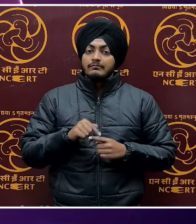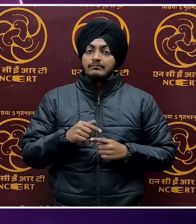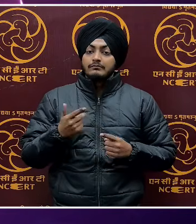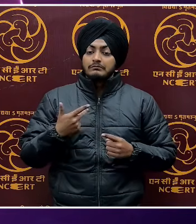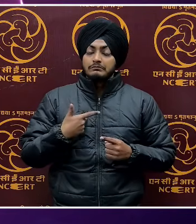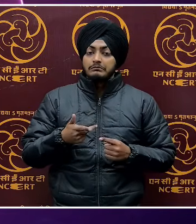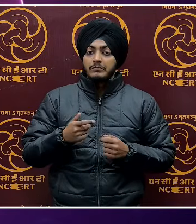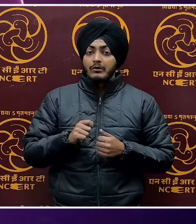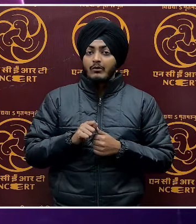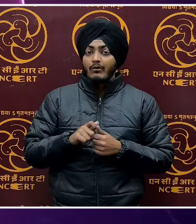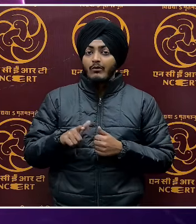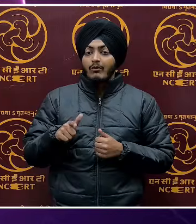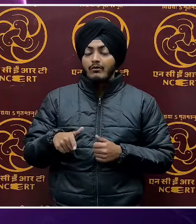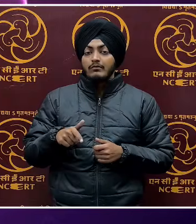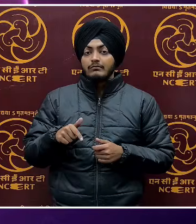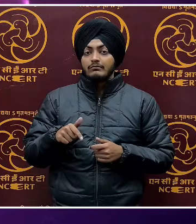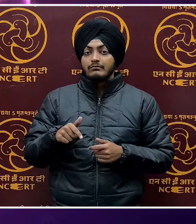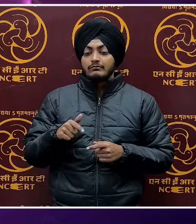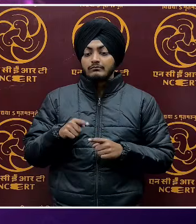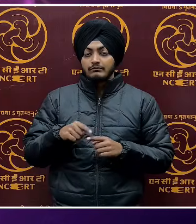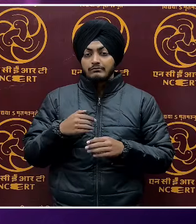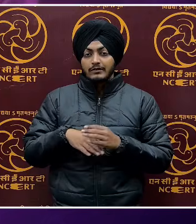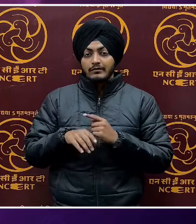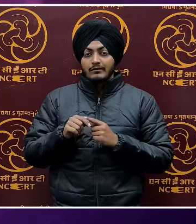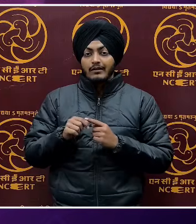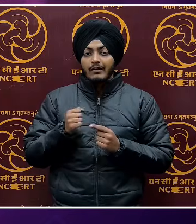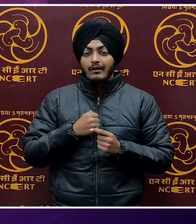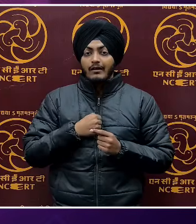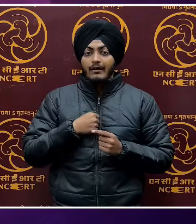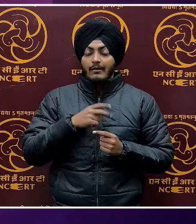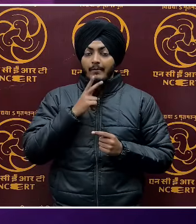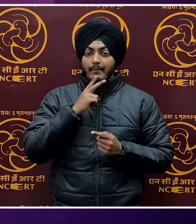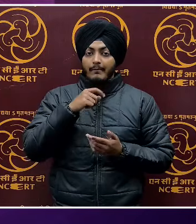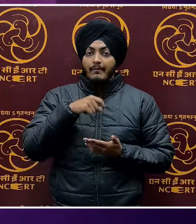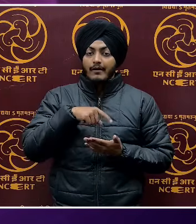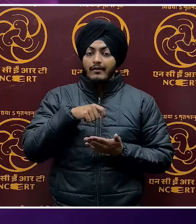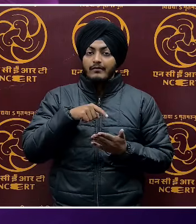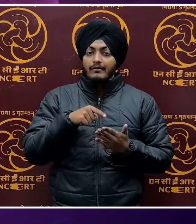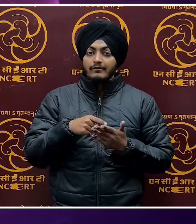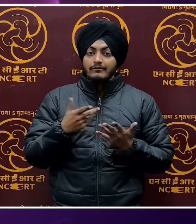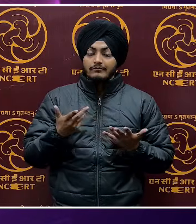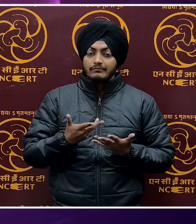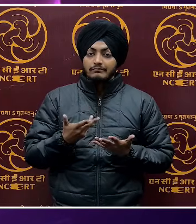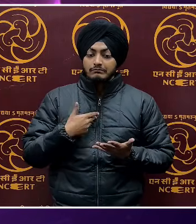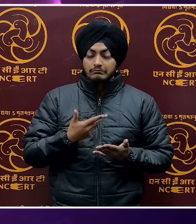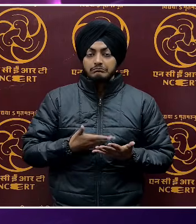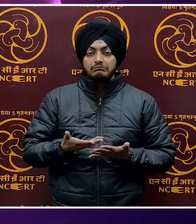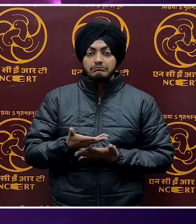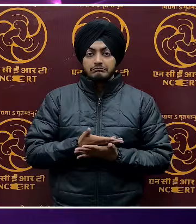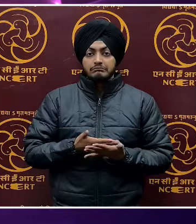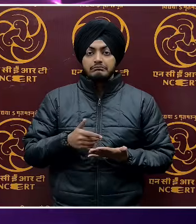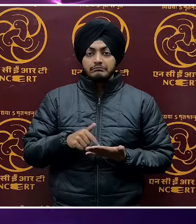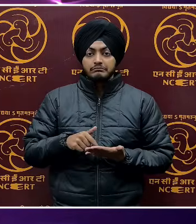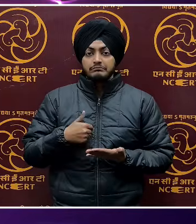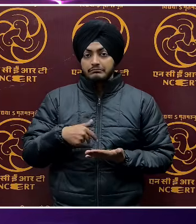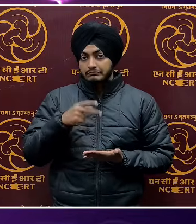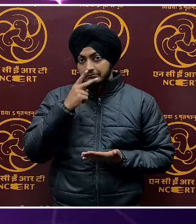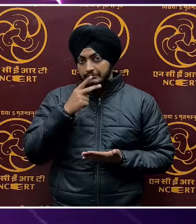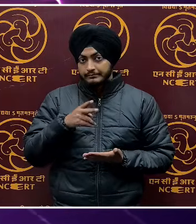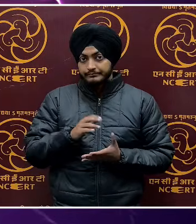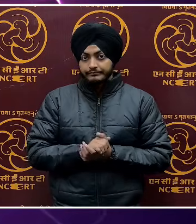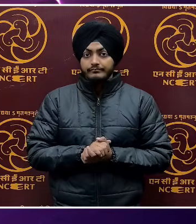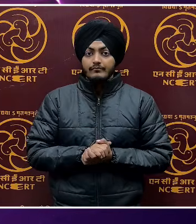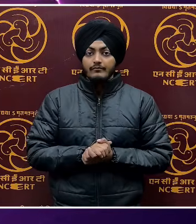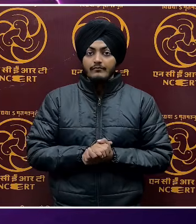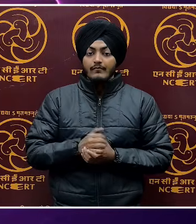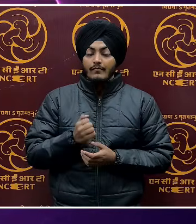all of us, what is life to us, and that is water. Little drops of water is what we're going to talk about today. For